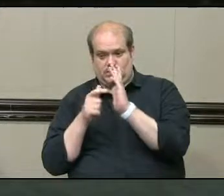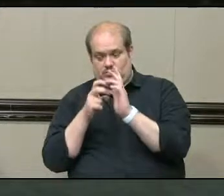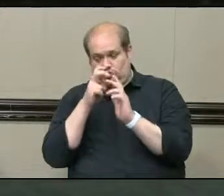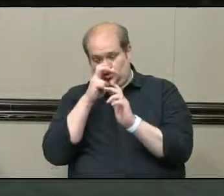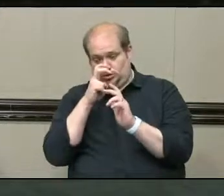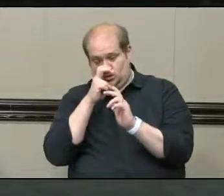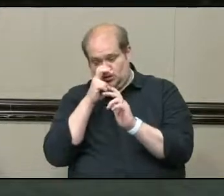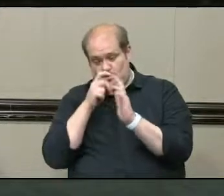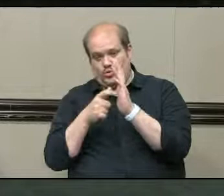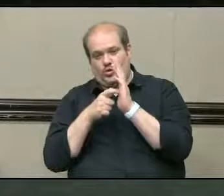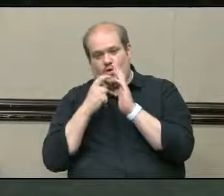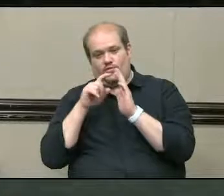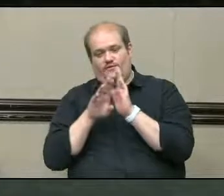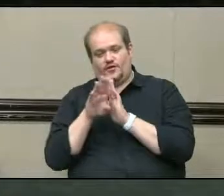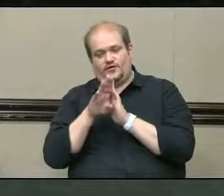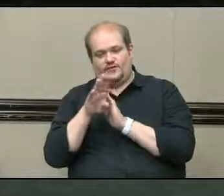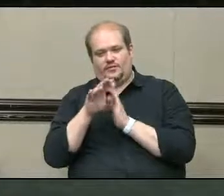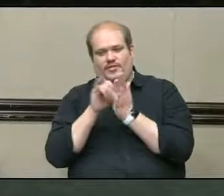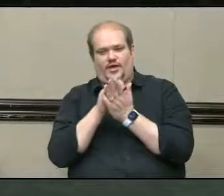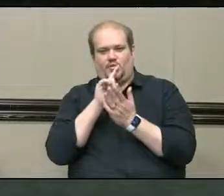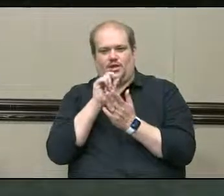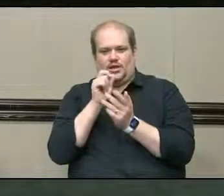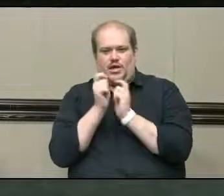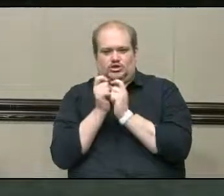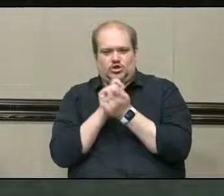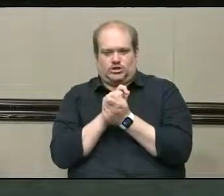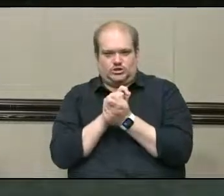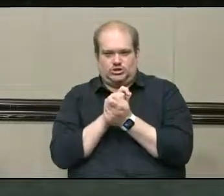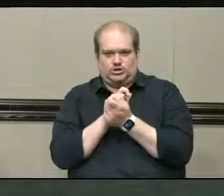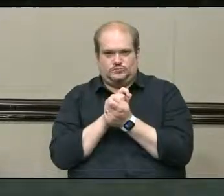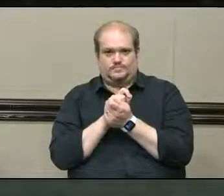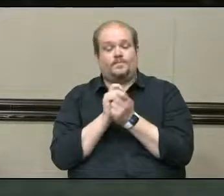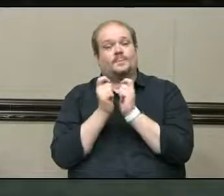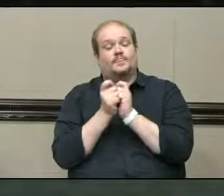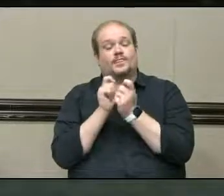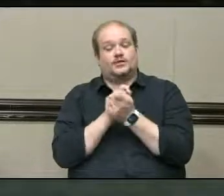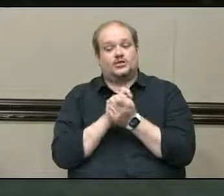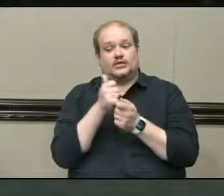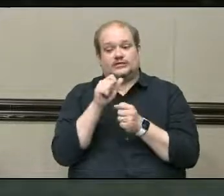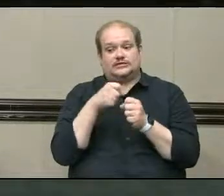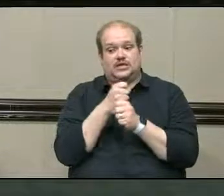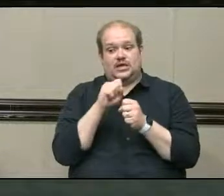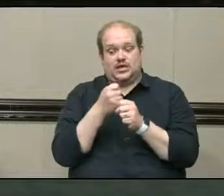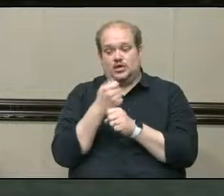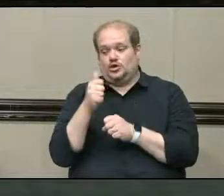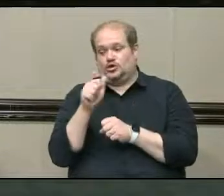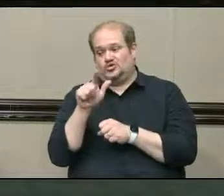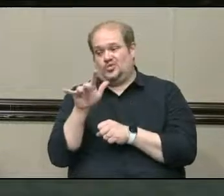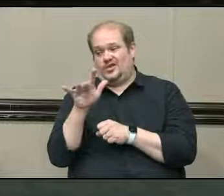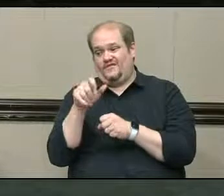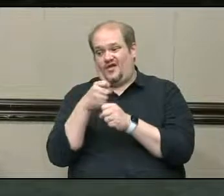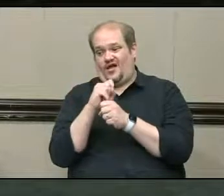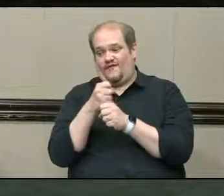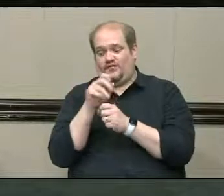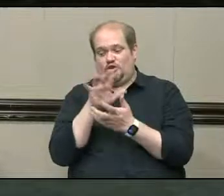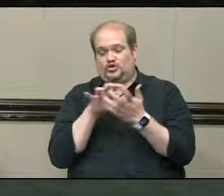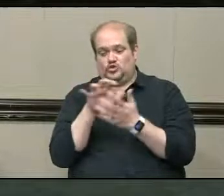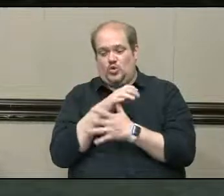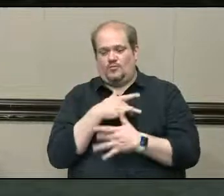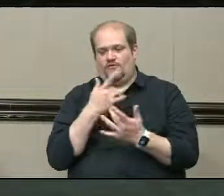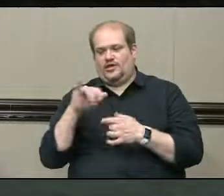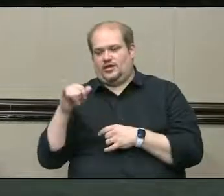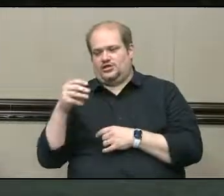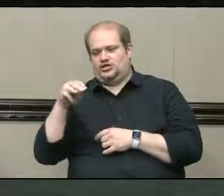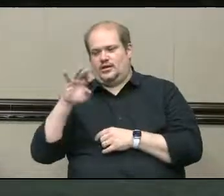requirements for developments, that's really not changing. The change from the 10-year to the 25-year storm event, which is what Jamie referred